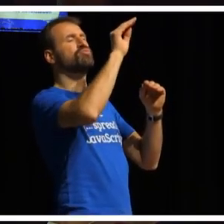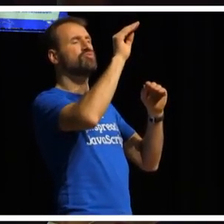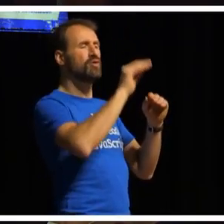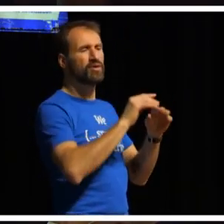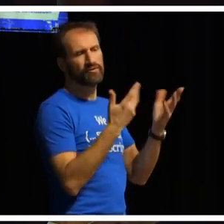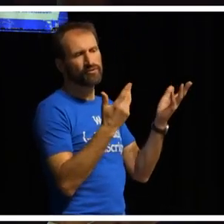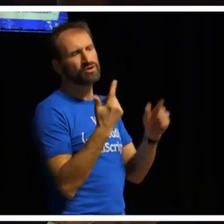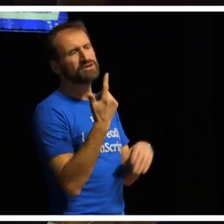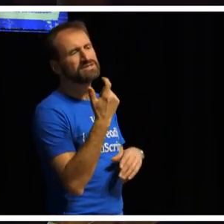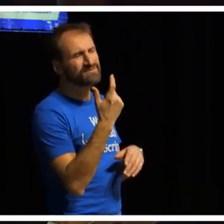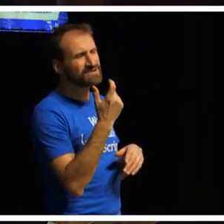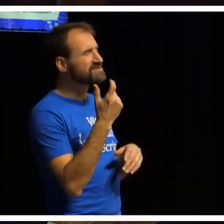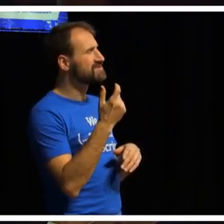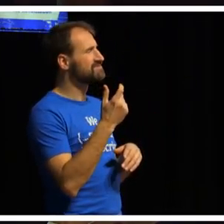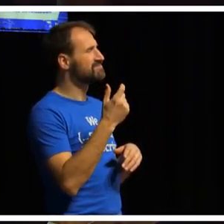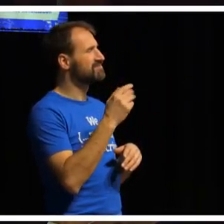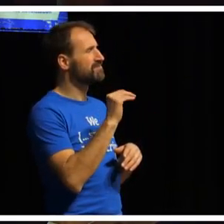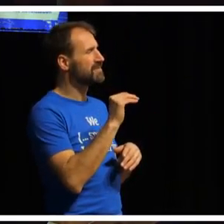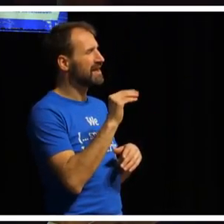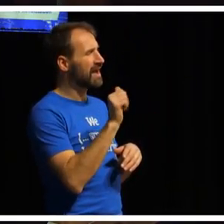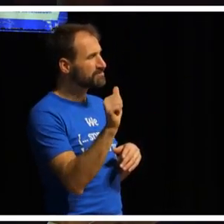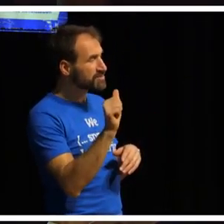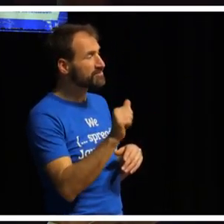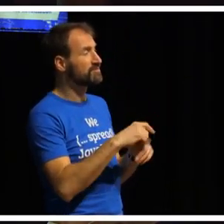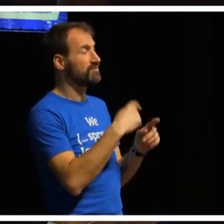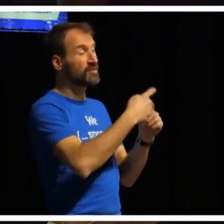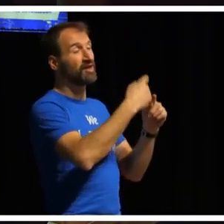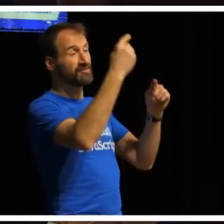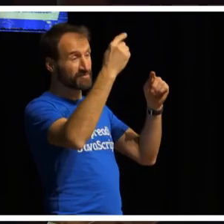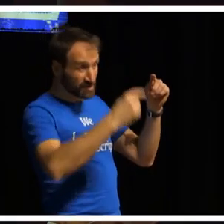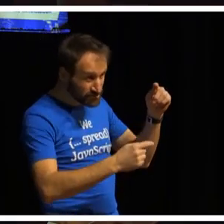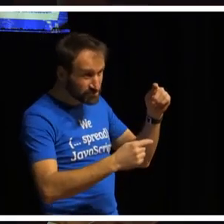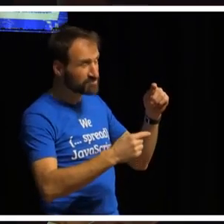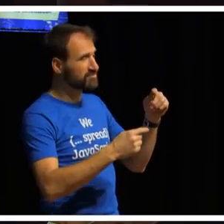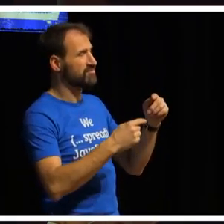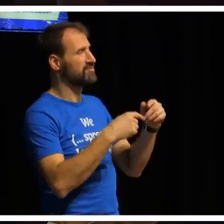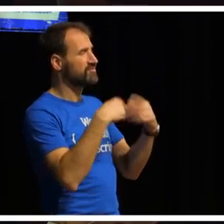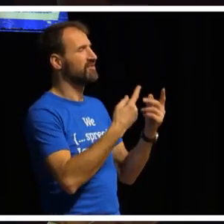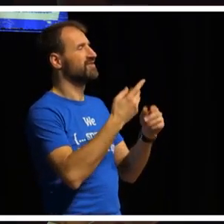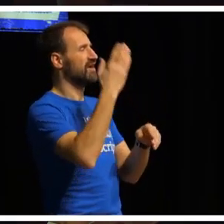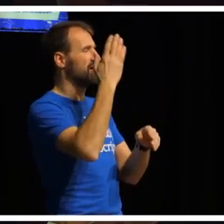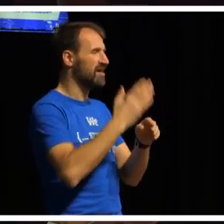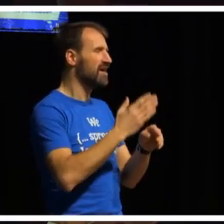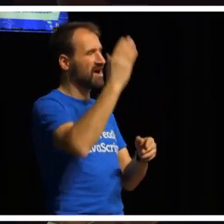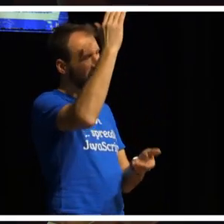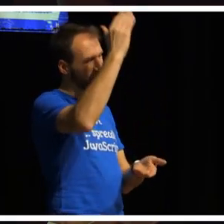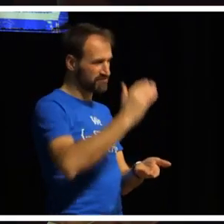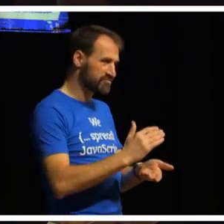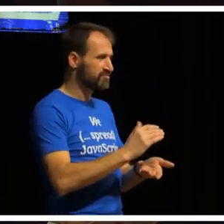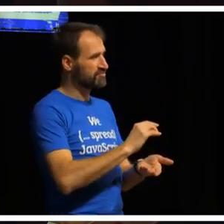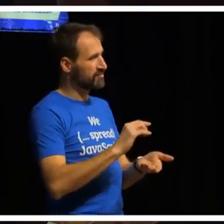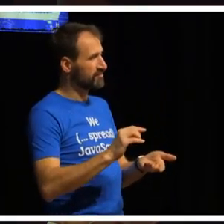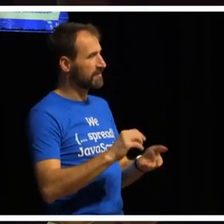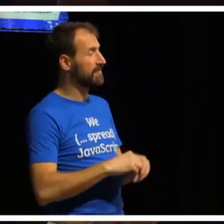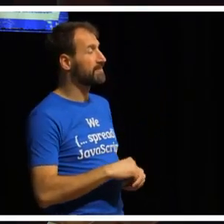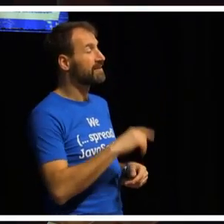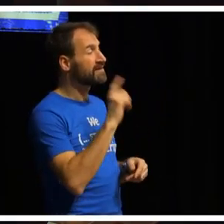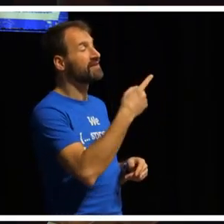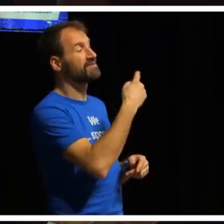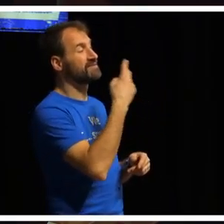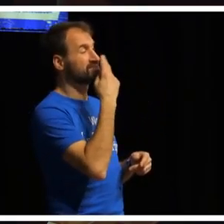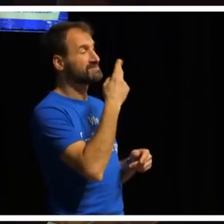20 milliamps while it's executing code. And then it jumps back down. And that half milliamp there is just the LED turning on. And then you've